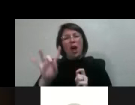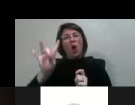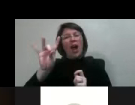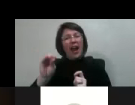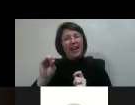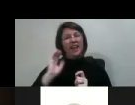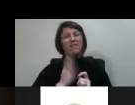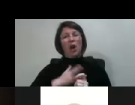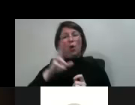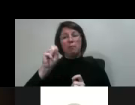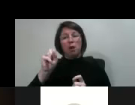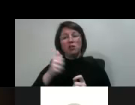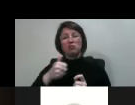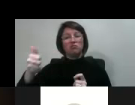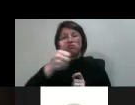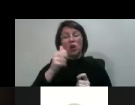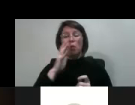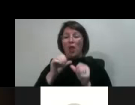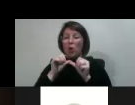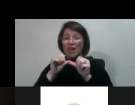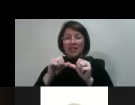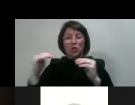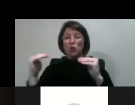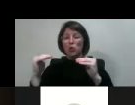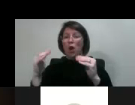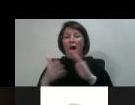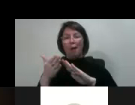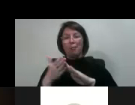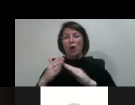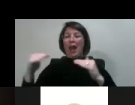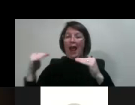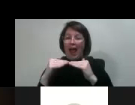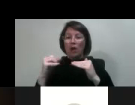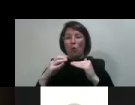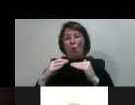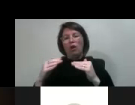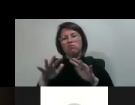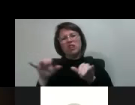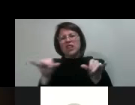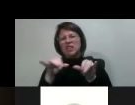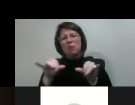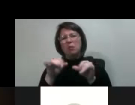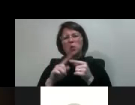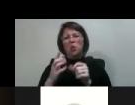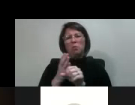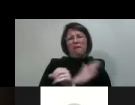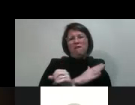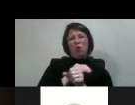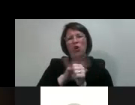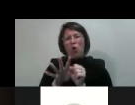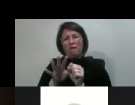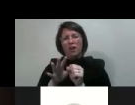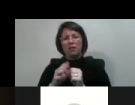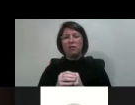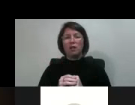routes, will continue to operate at or close to pre-COVID service levels. And more than 20, so